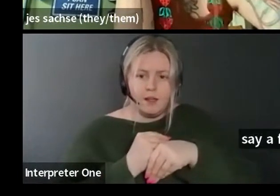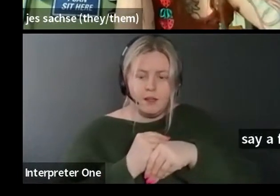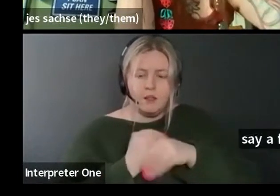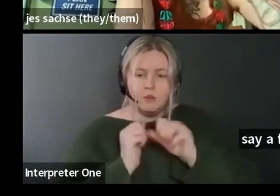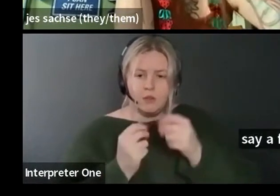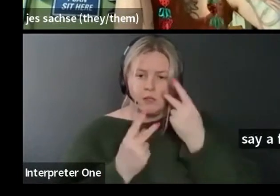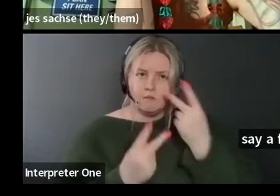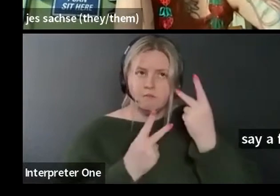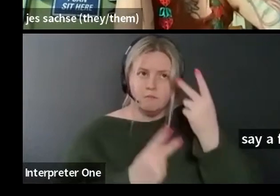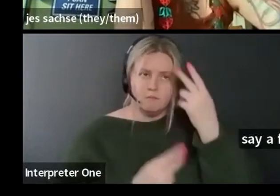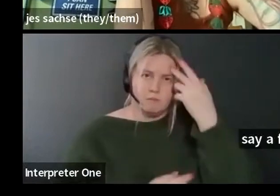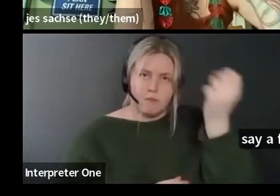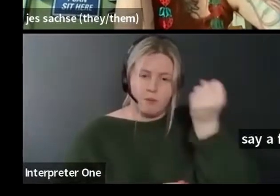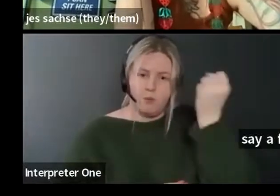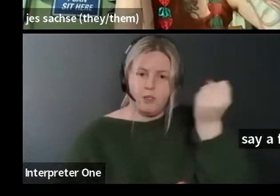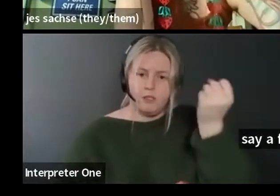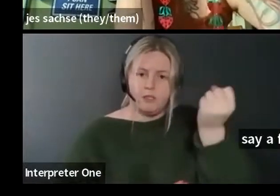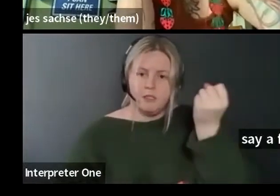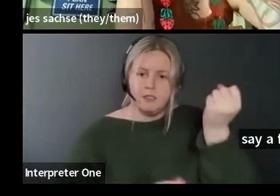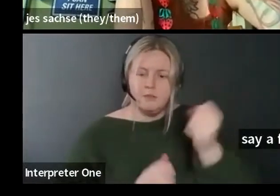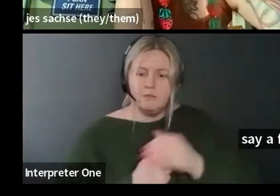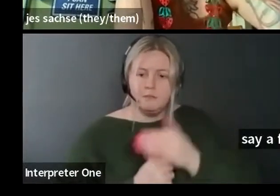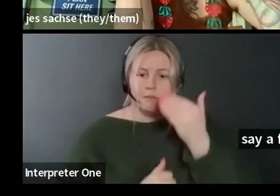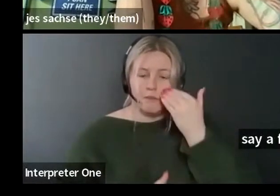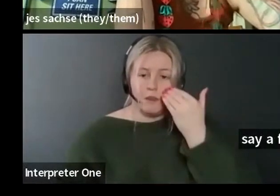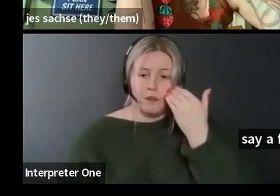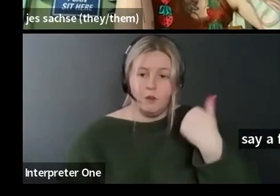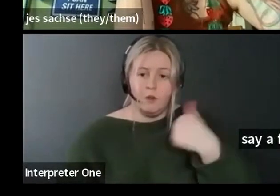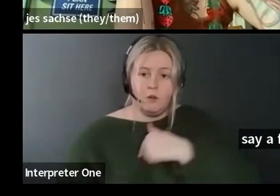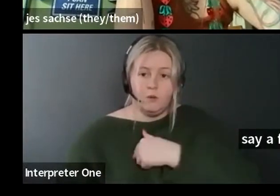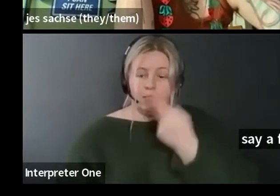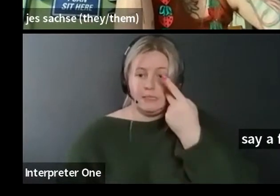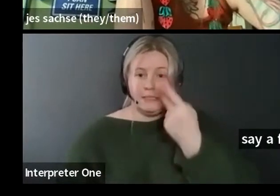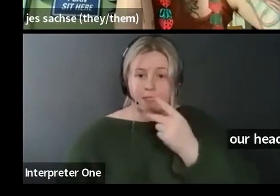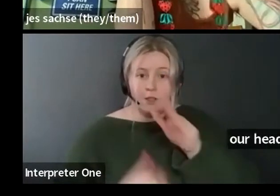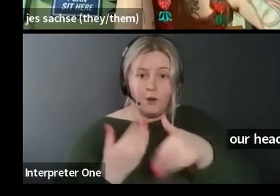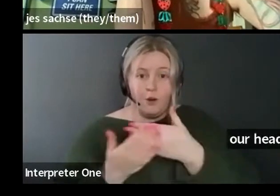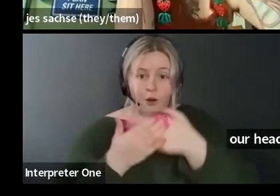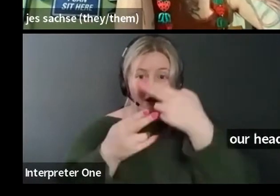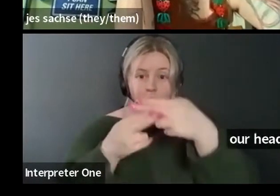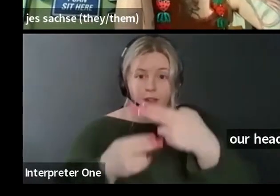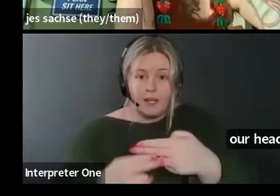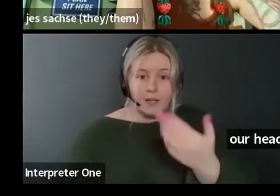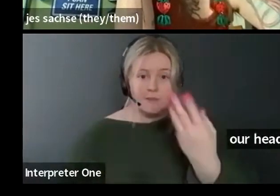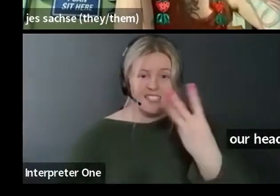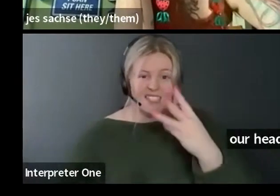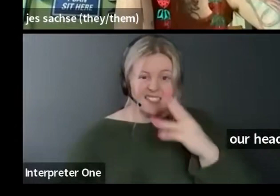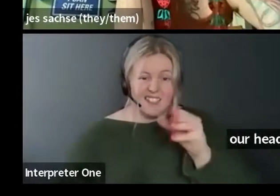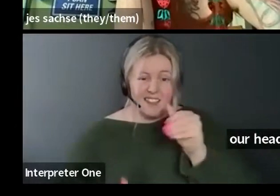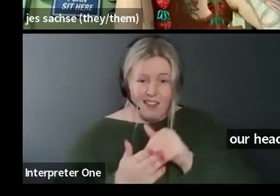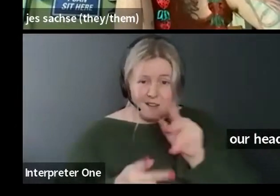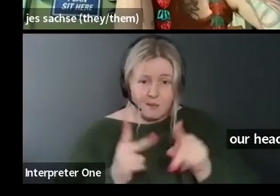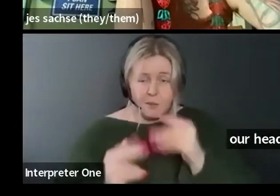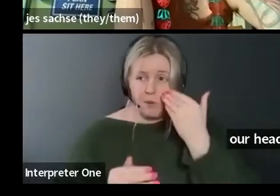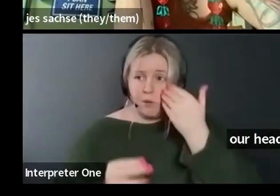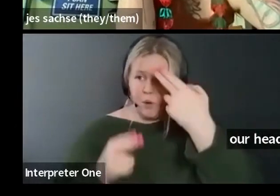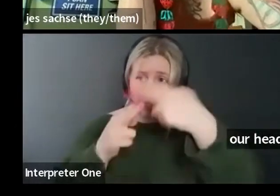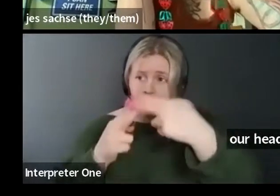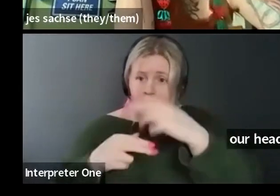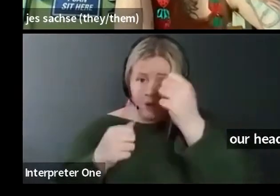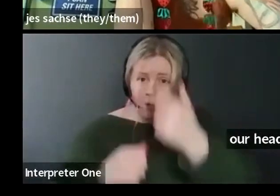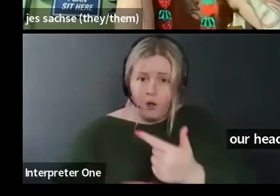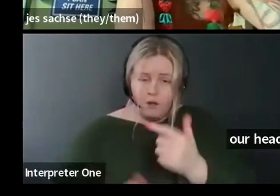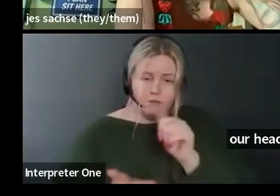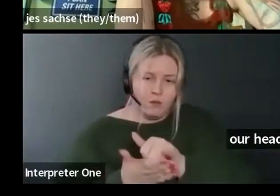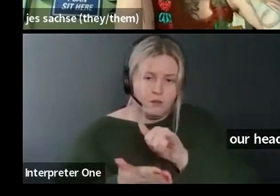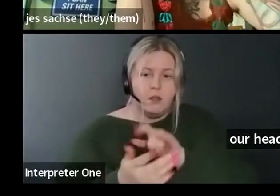memories stay with us today. If I know we can't see 16,000 names of people who died in long-term care homes and stuff like that, but if